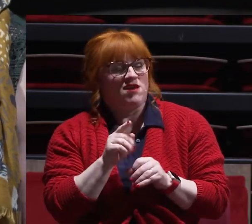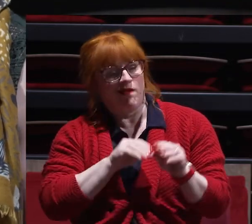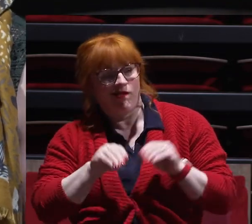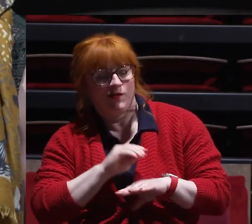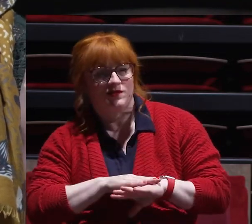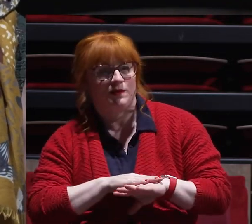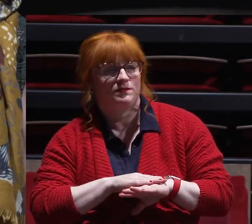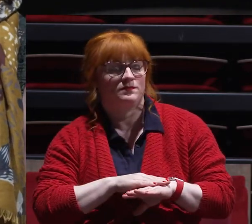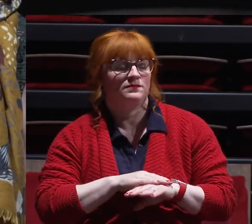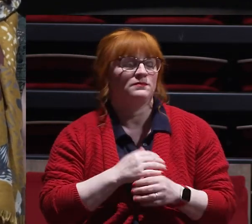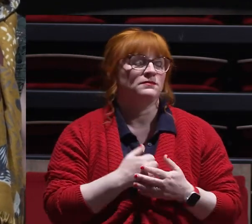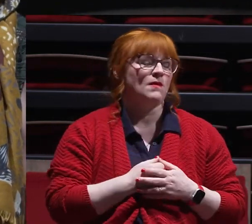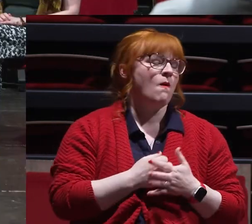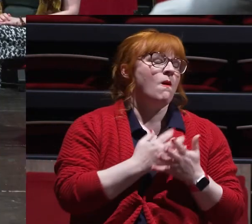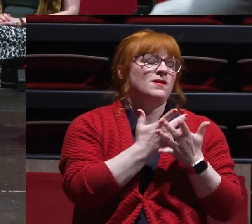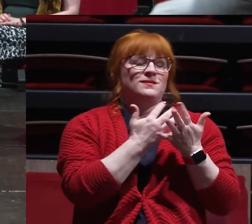difficult, dangerous business.